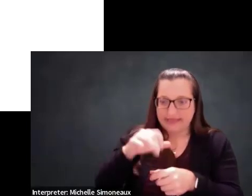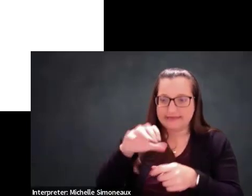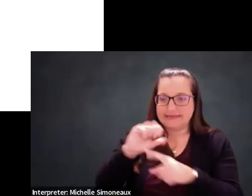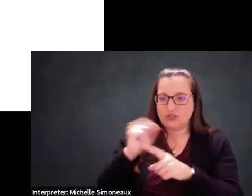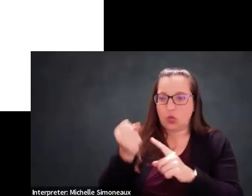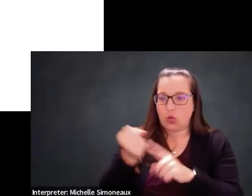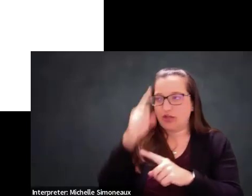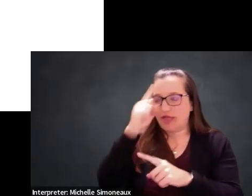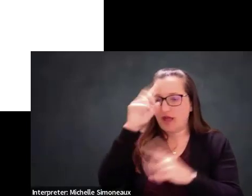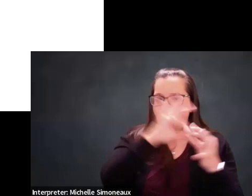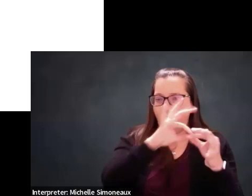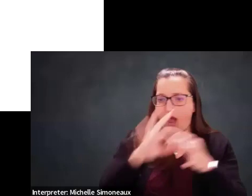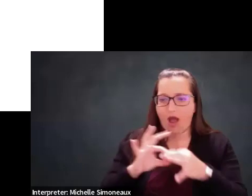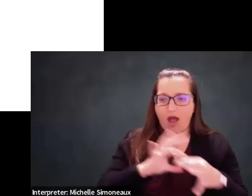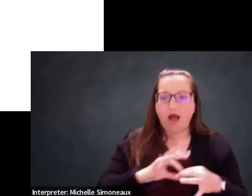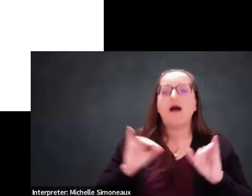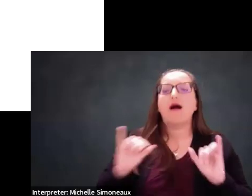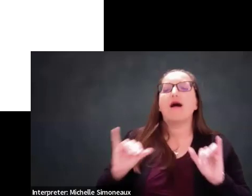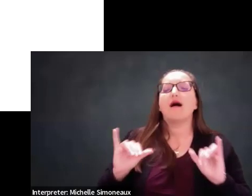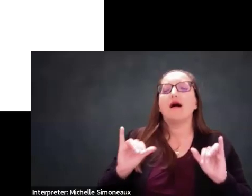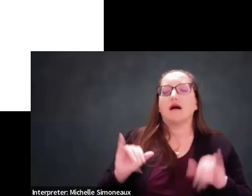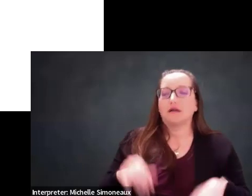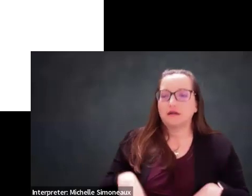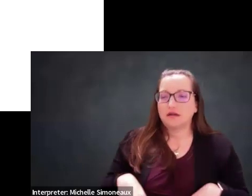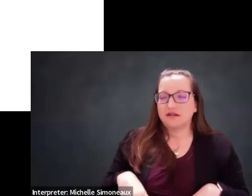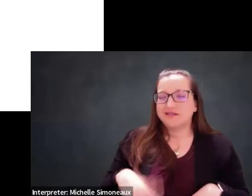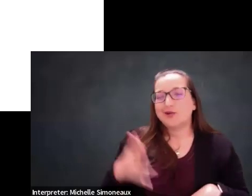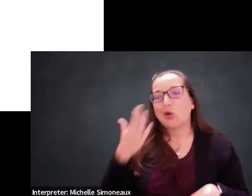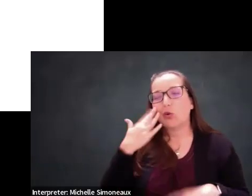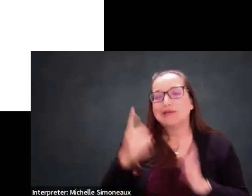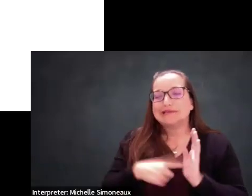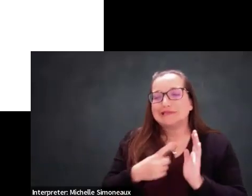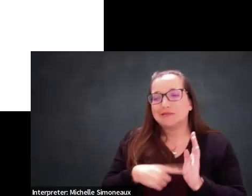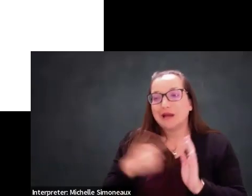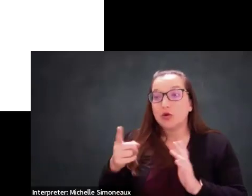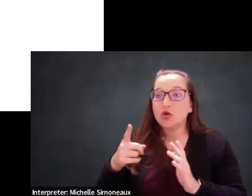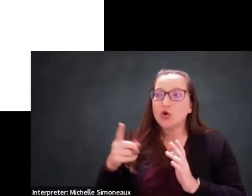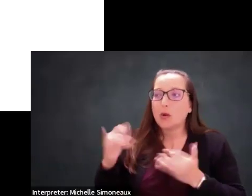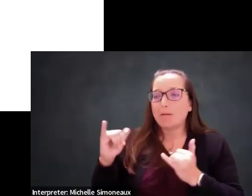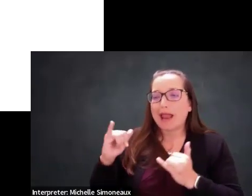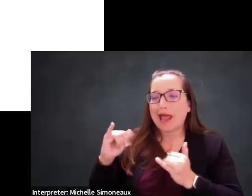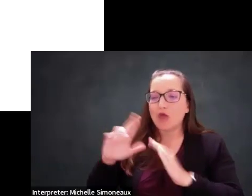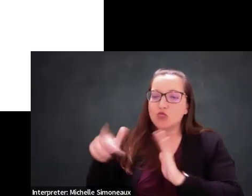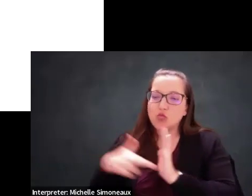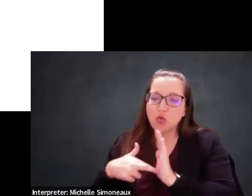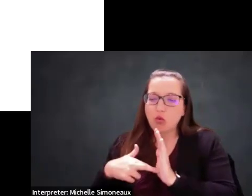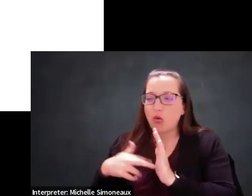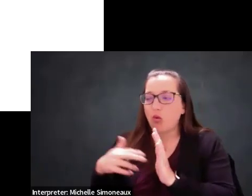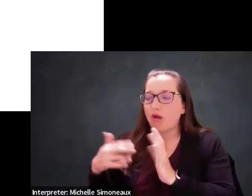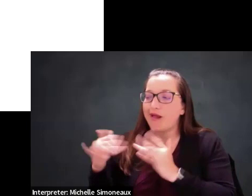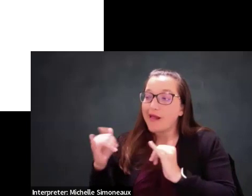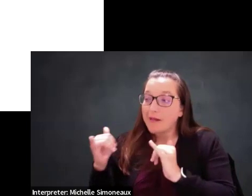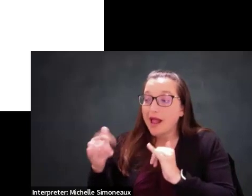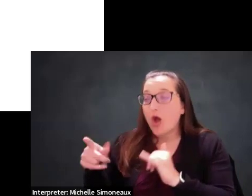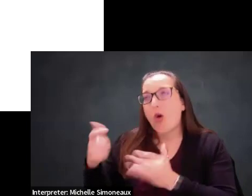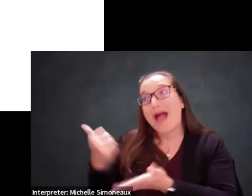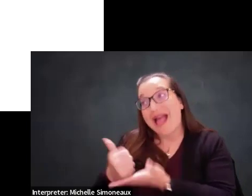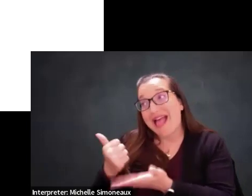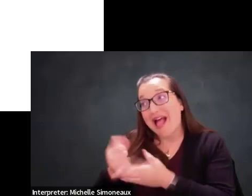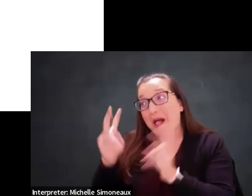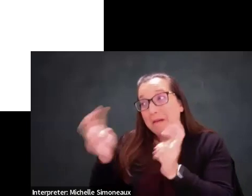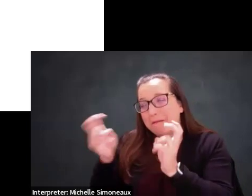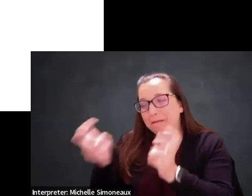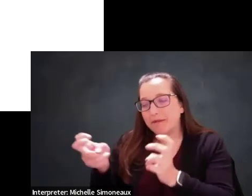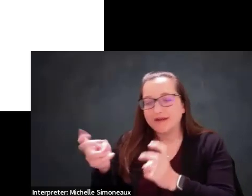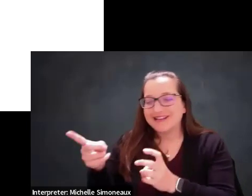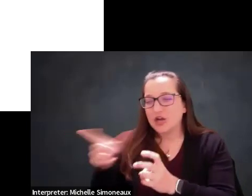Because sometimes when we're role playing, it's like, okay, I need help. But then when you are really in the need of helping you feel that you you're making those